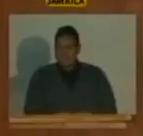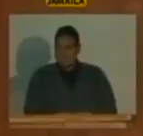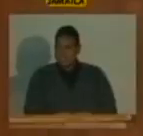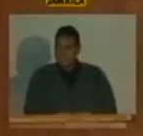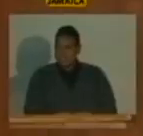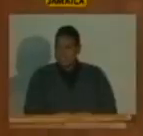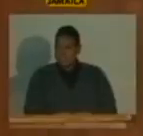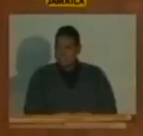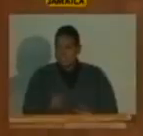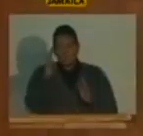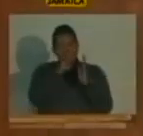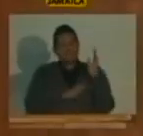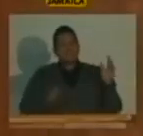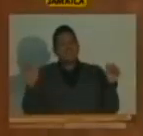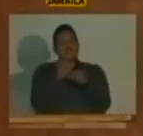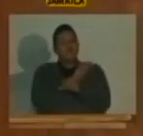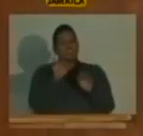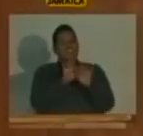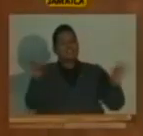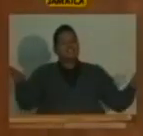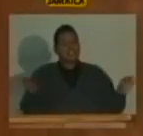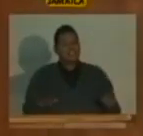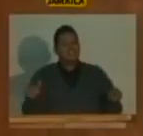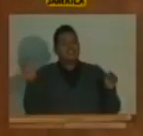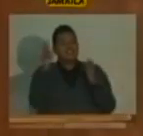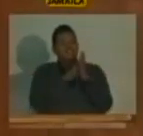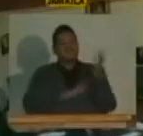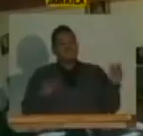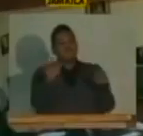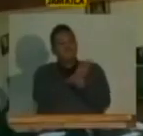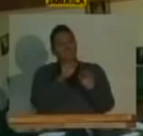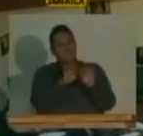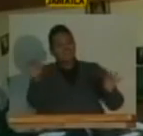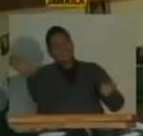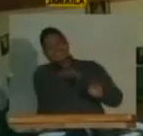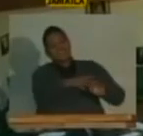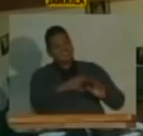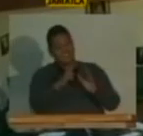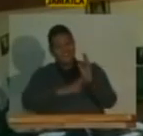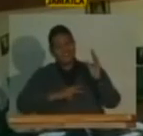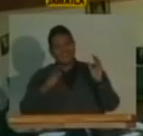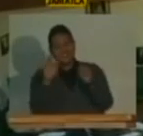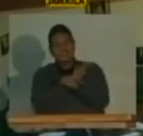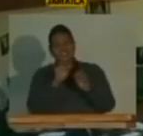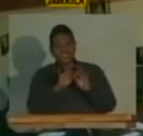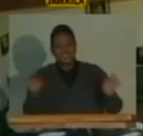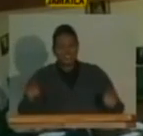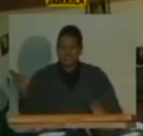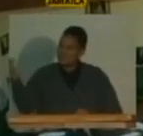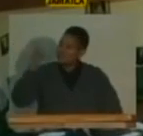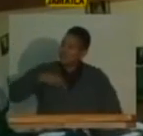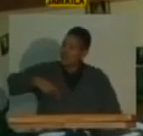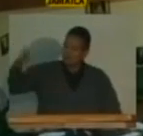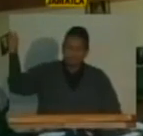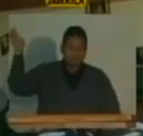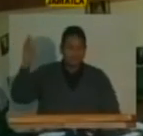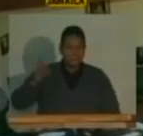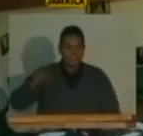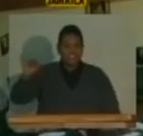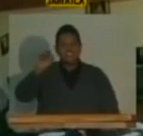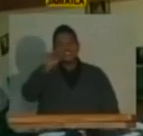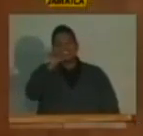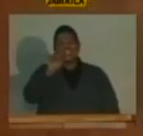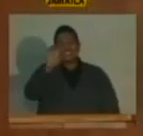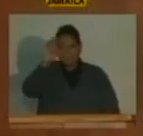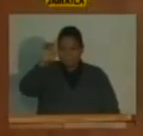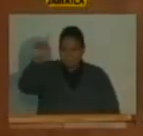quite clear that a majority of media houses and a majority of the so-called journalists are proxies for the PNP and